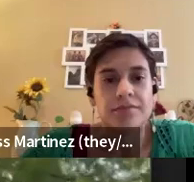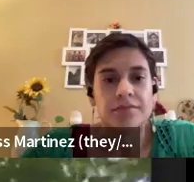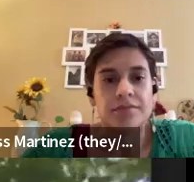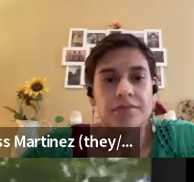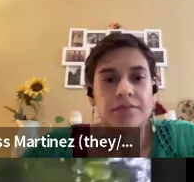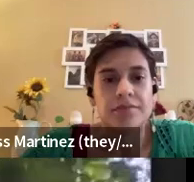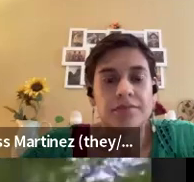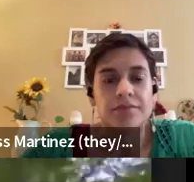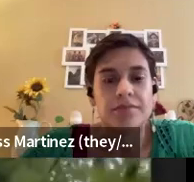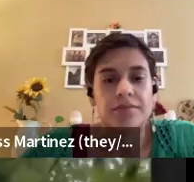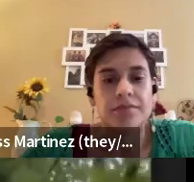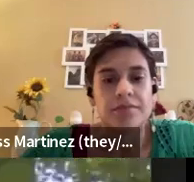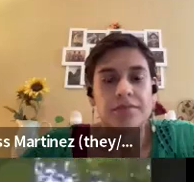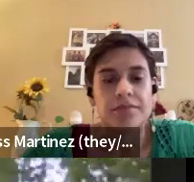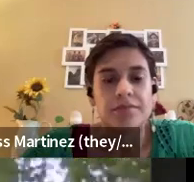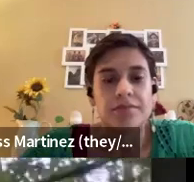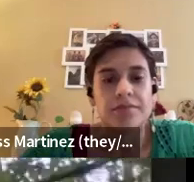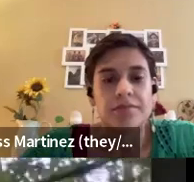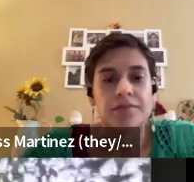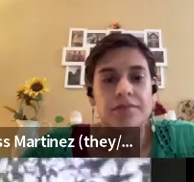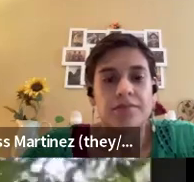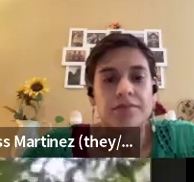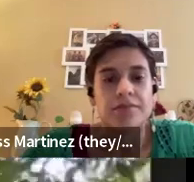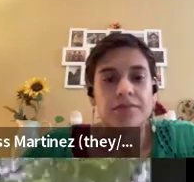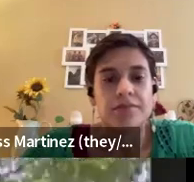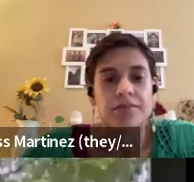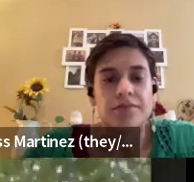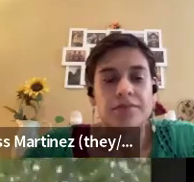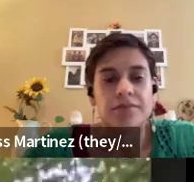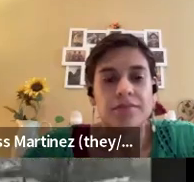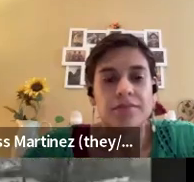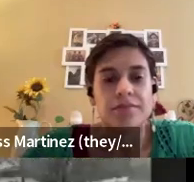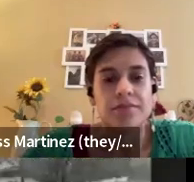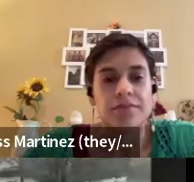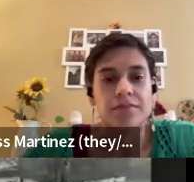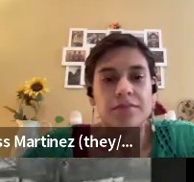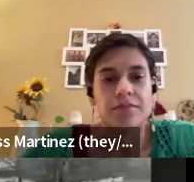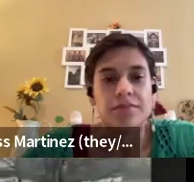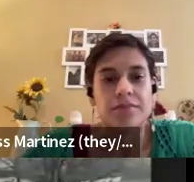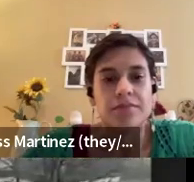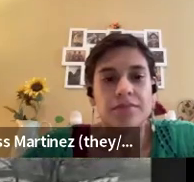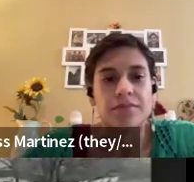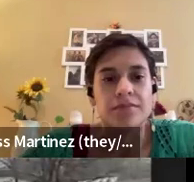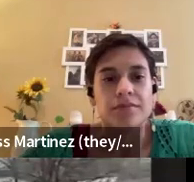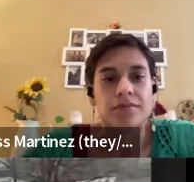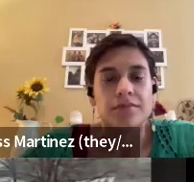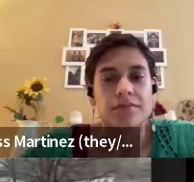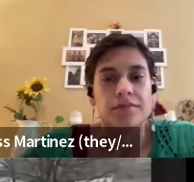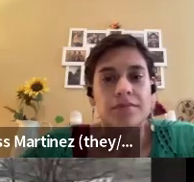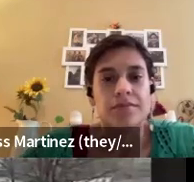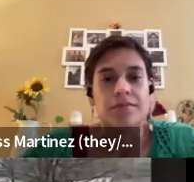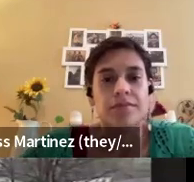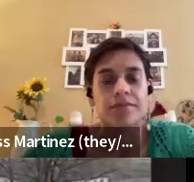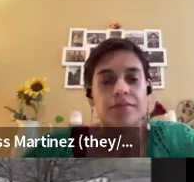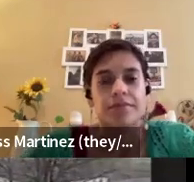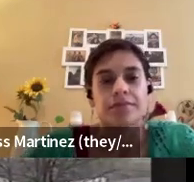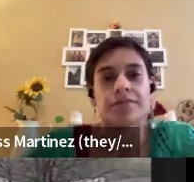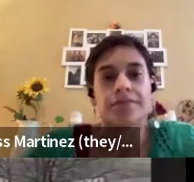In February 2021, residents of a predominantly Latinx Spanish-speaking mobile home